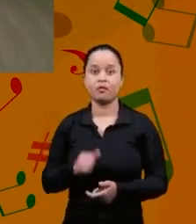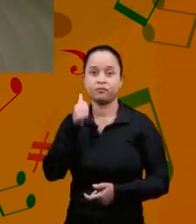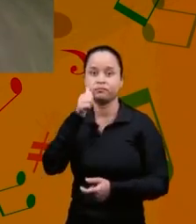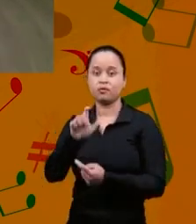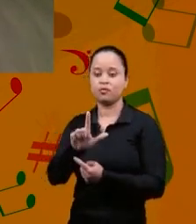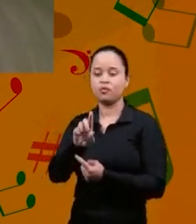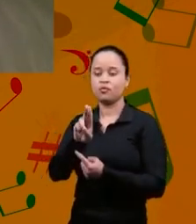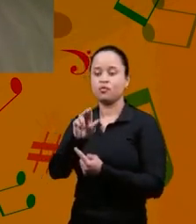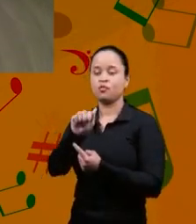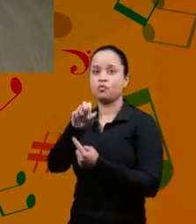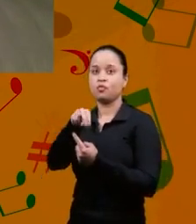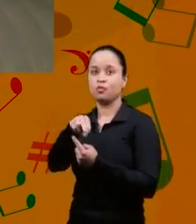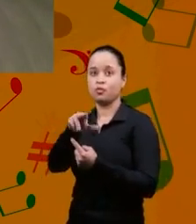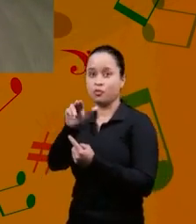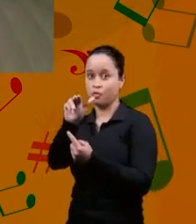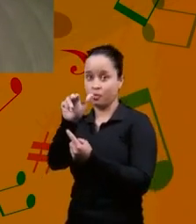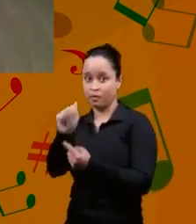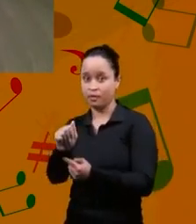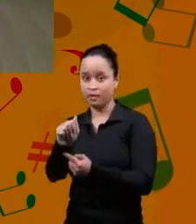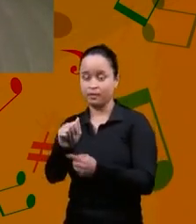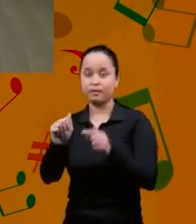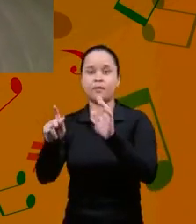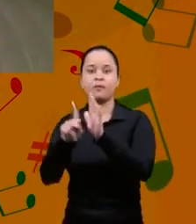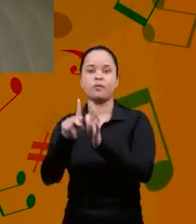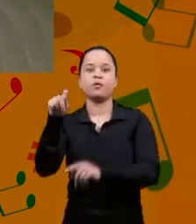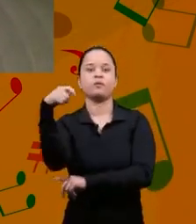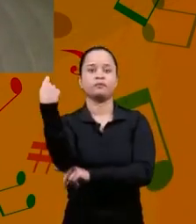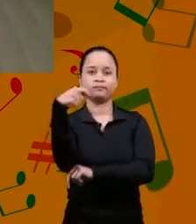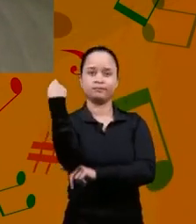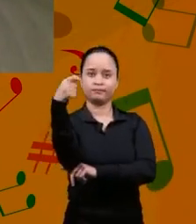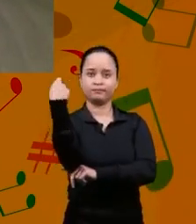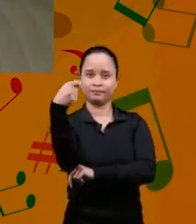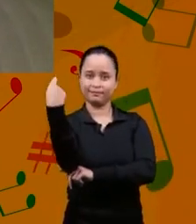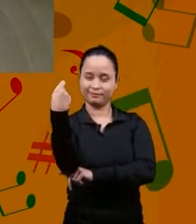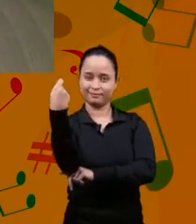Gabriela de Arroio Grande, Rio Grande do Sul.